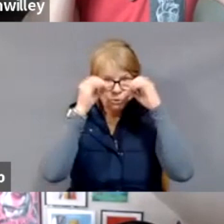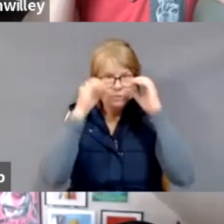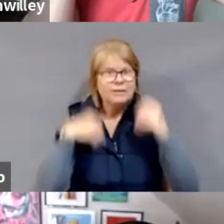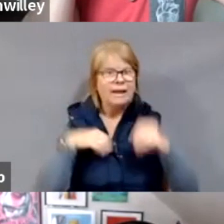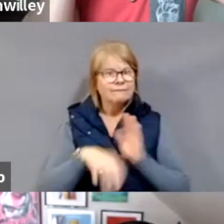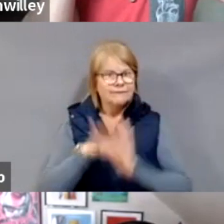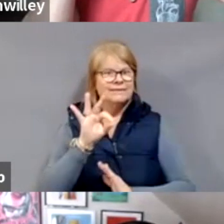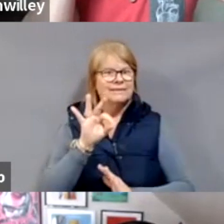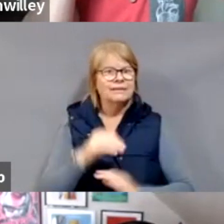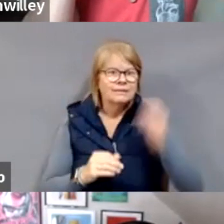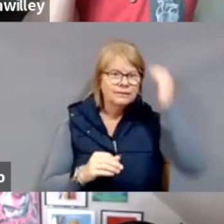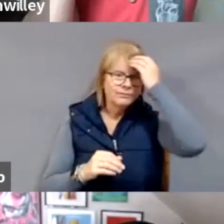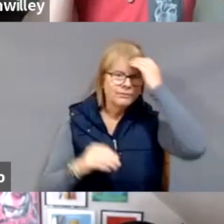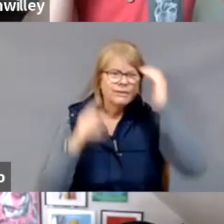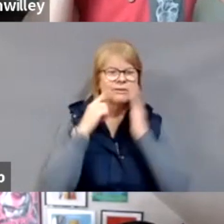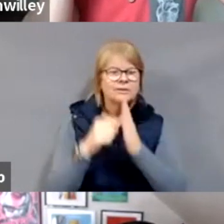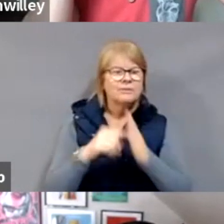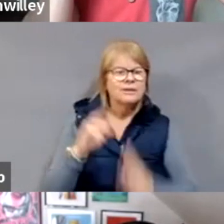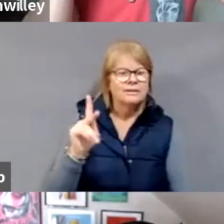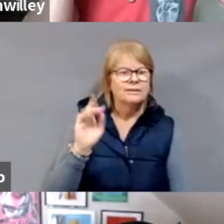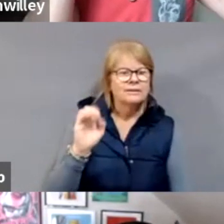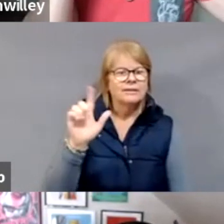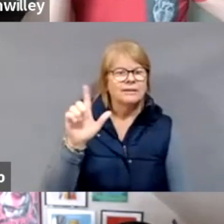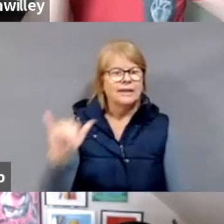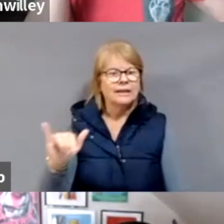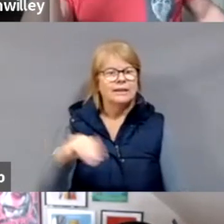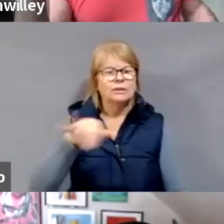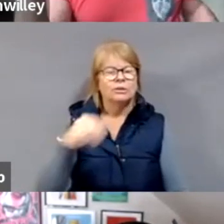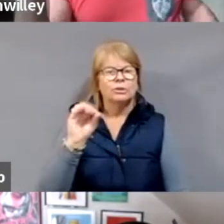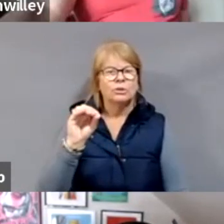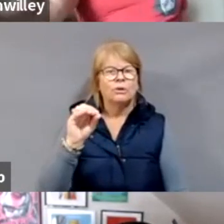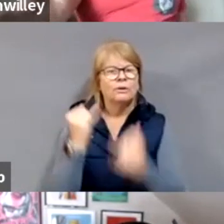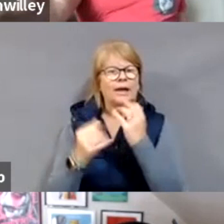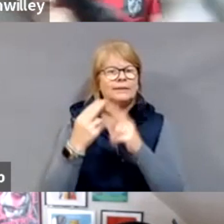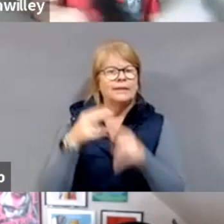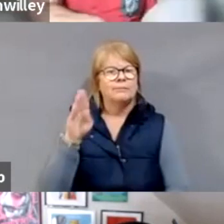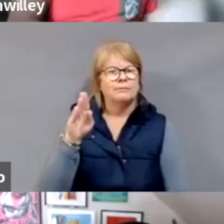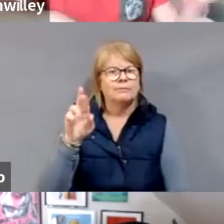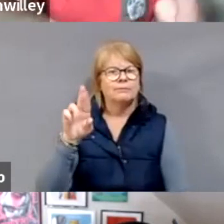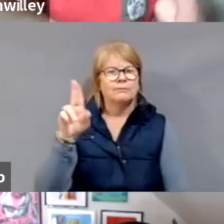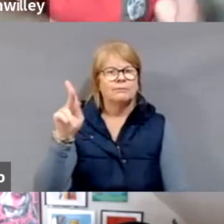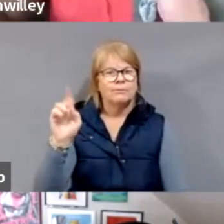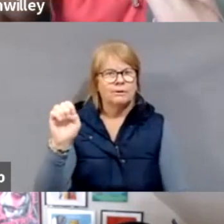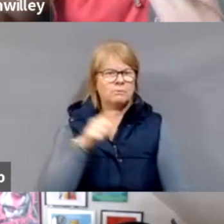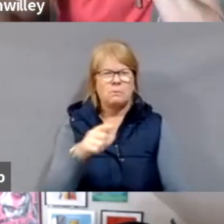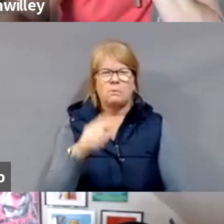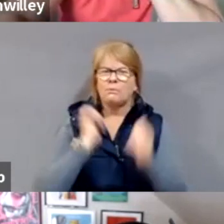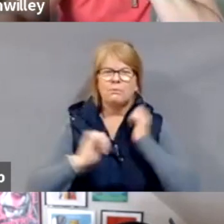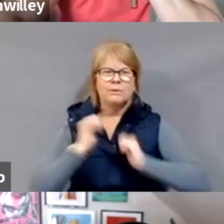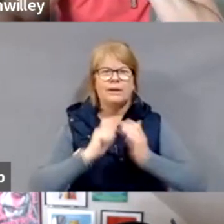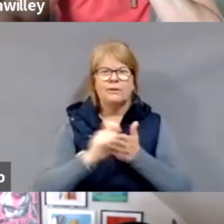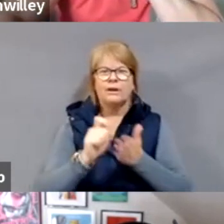So Like Kelly Jo Burke is an amazing playwright and has written plays. I knew about